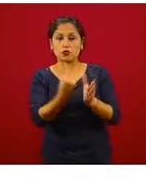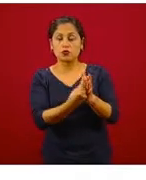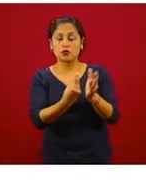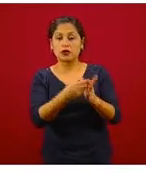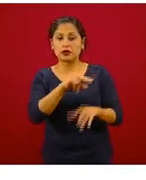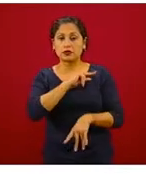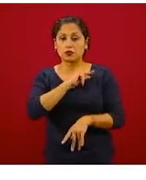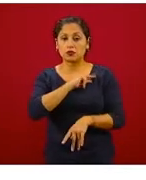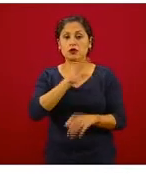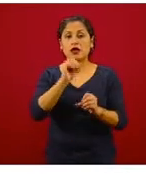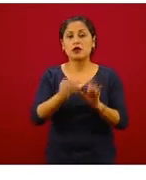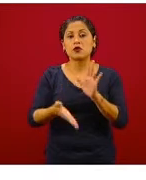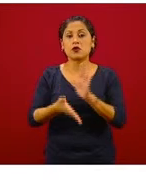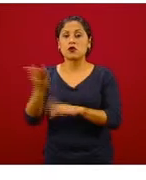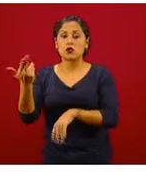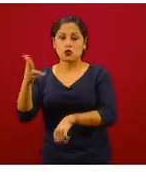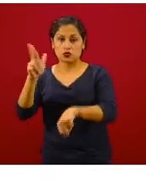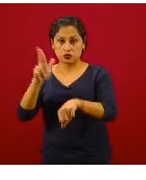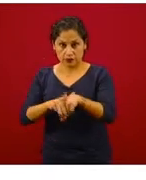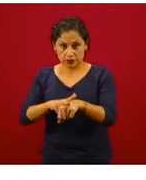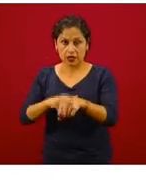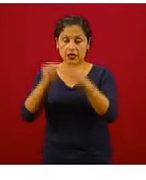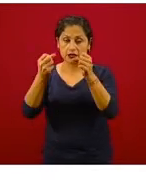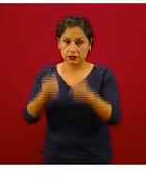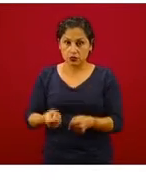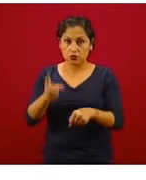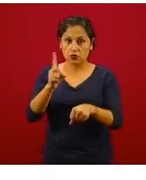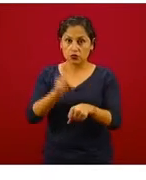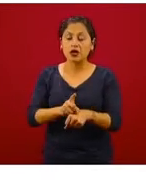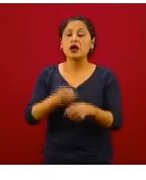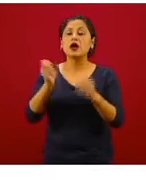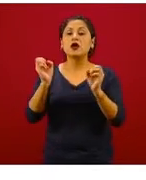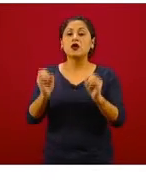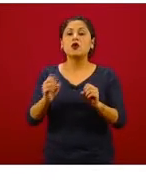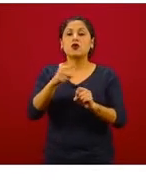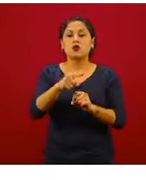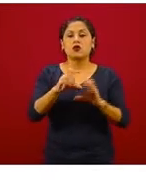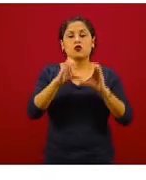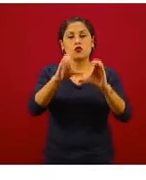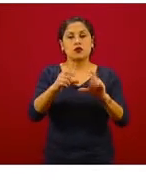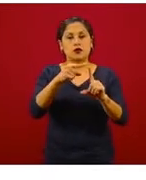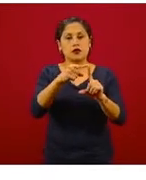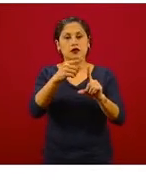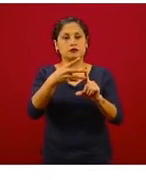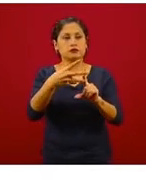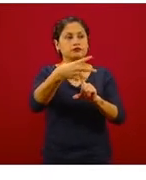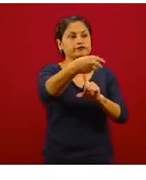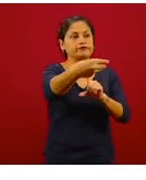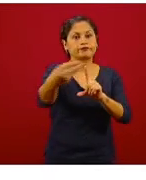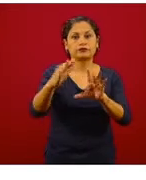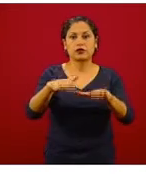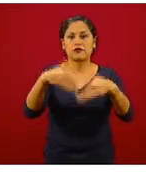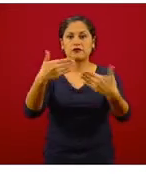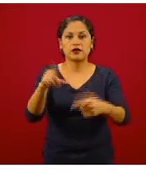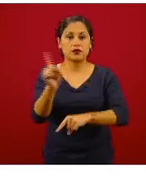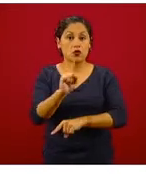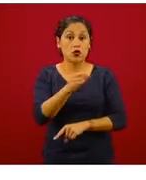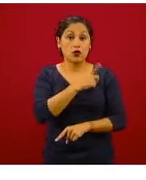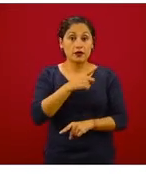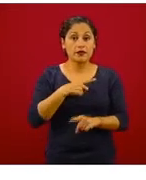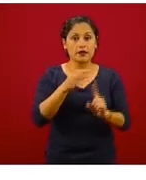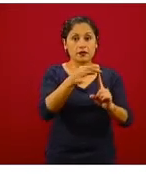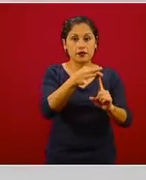be granted or they're eligible for a permit, if they can need to go back to the doctor, if they need to go back to their home, but with the appropriate